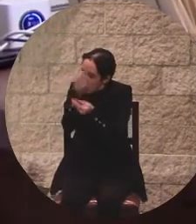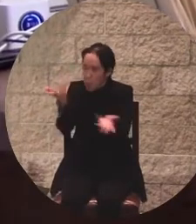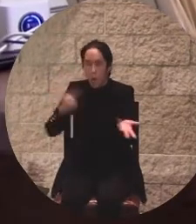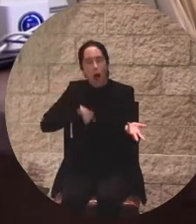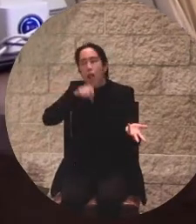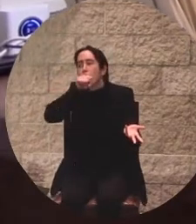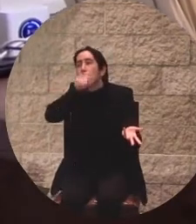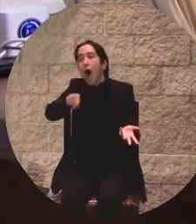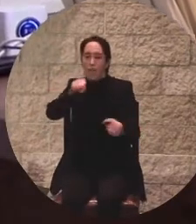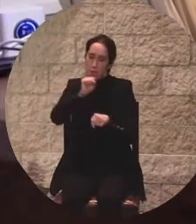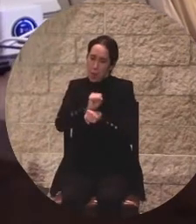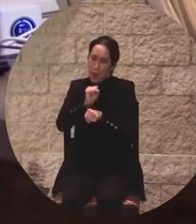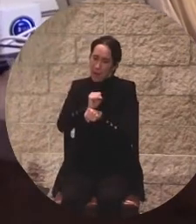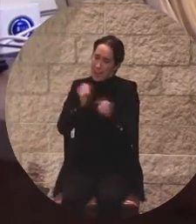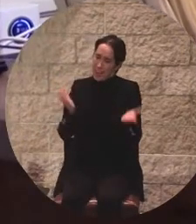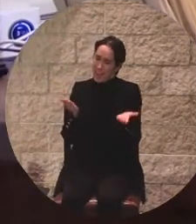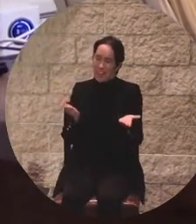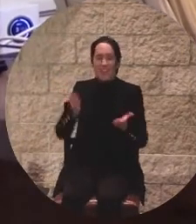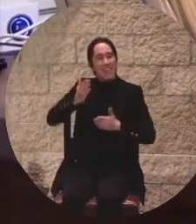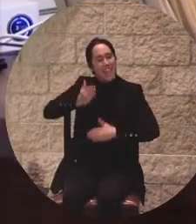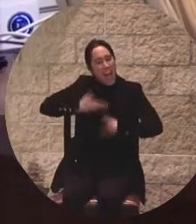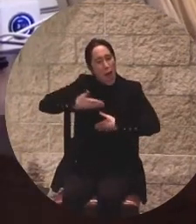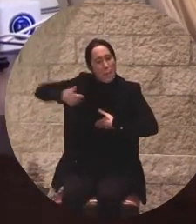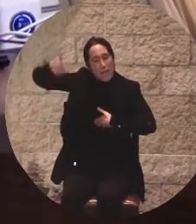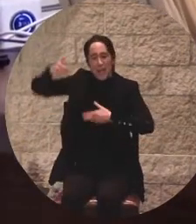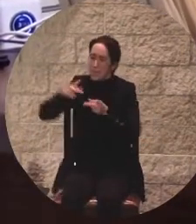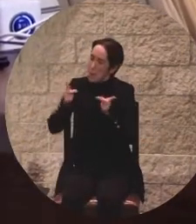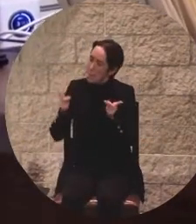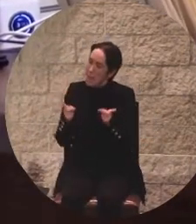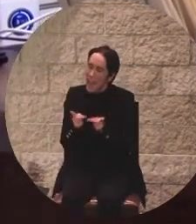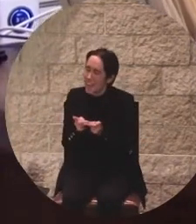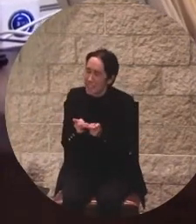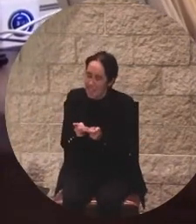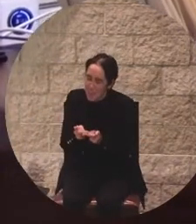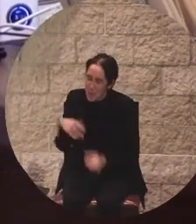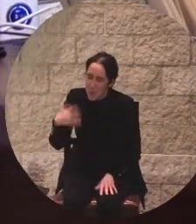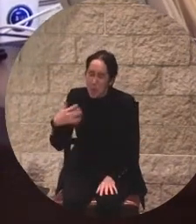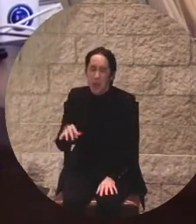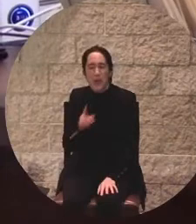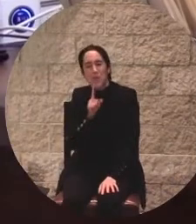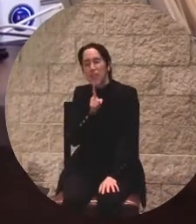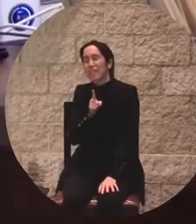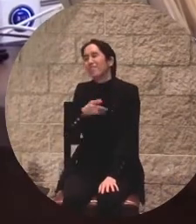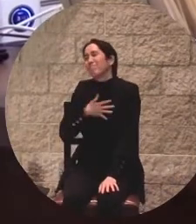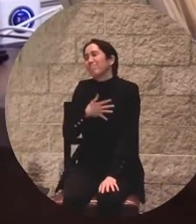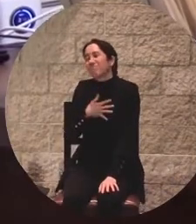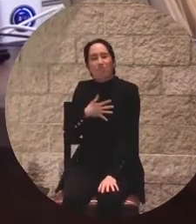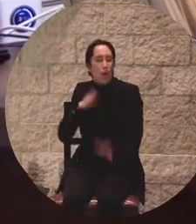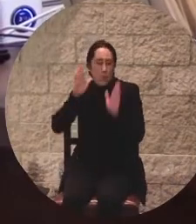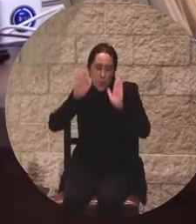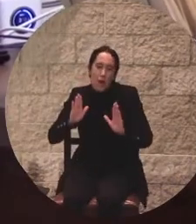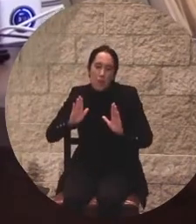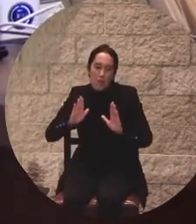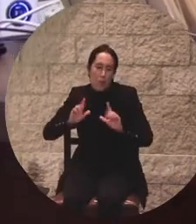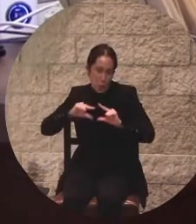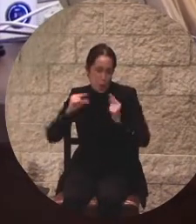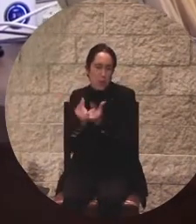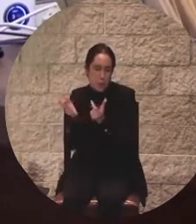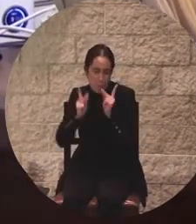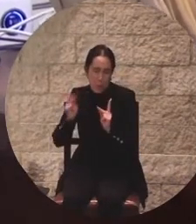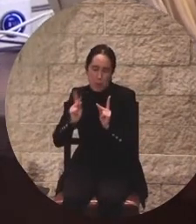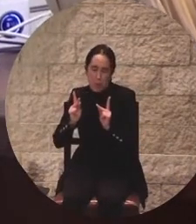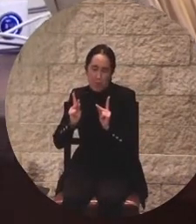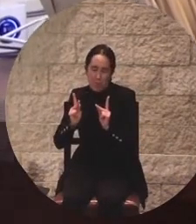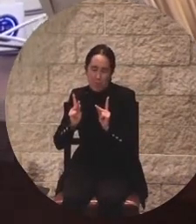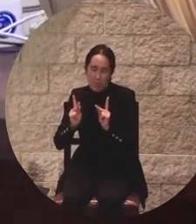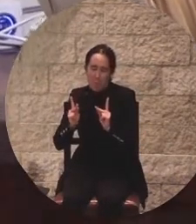the happiest place I can think of being, and it's the most generous group of people I've ever run across. Have a